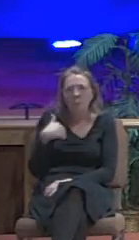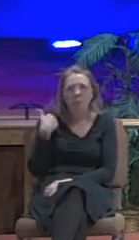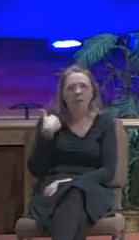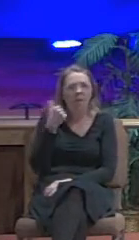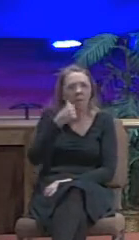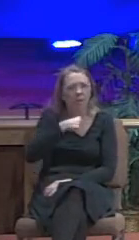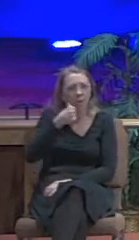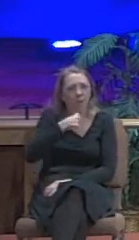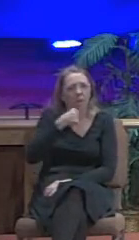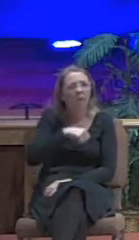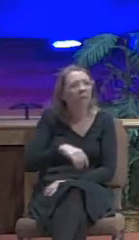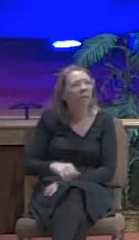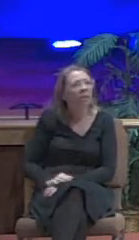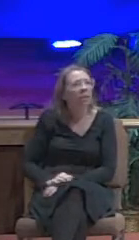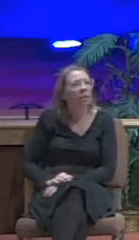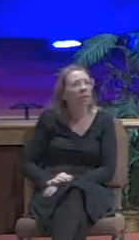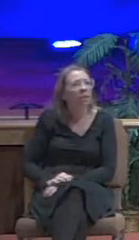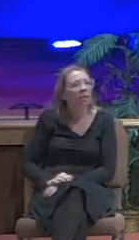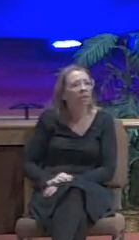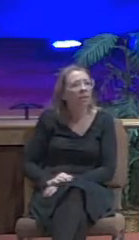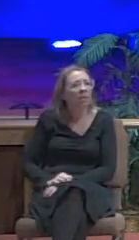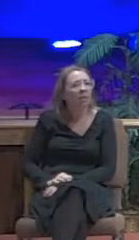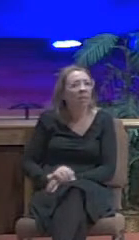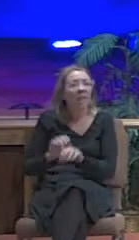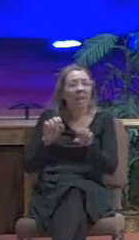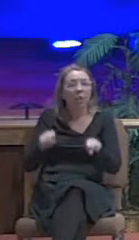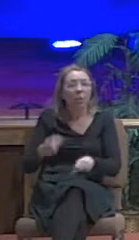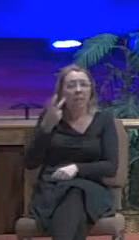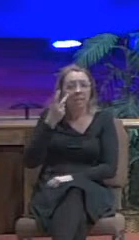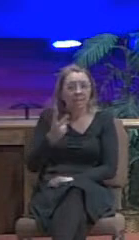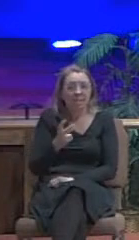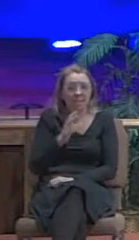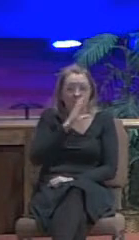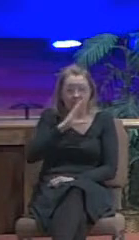you could see they didn't have breakfast or probably lunch.